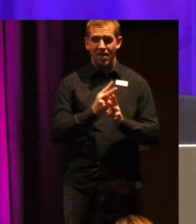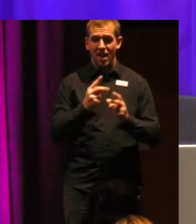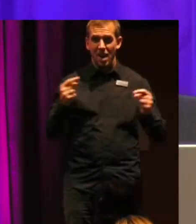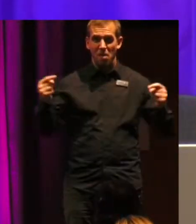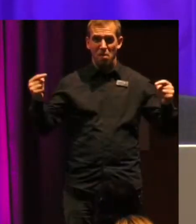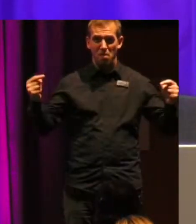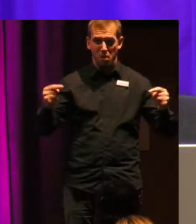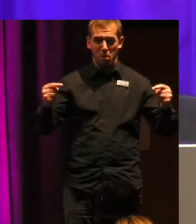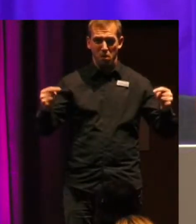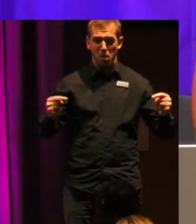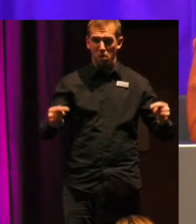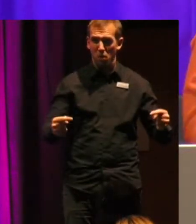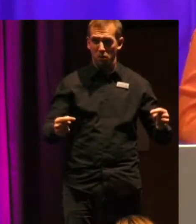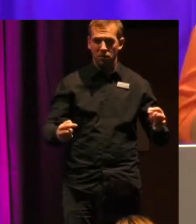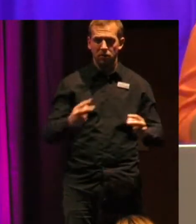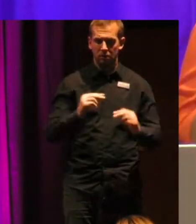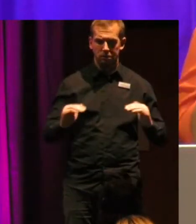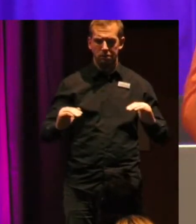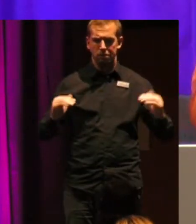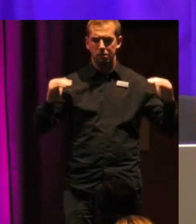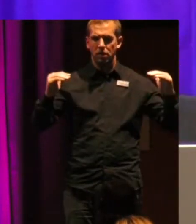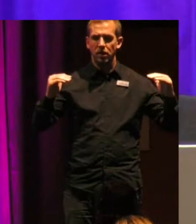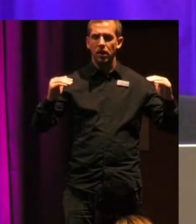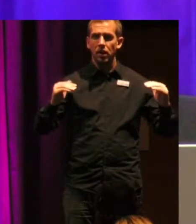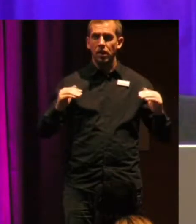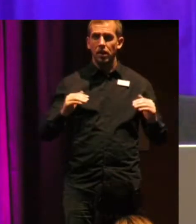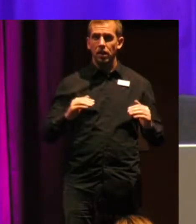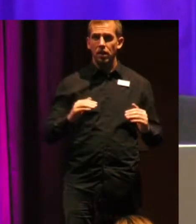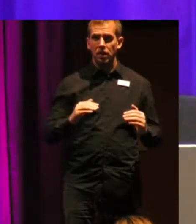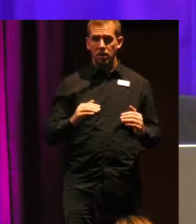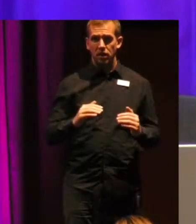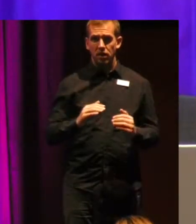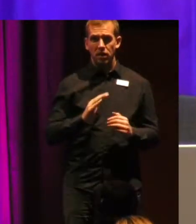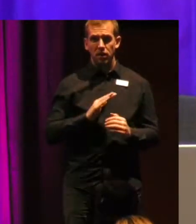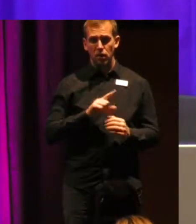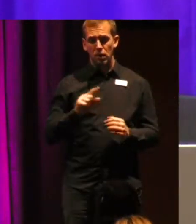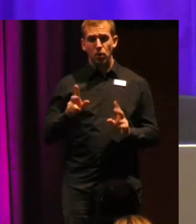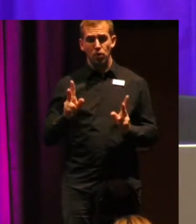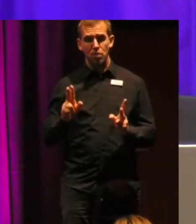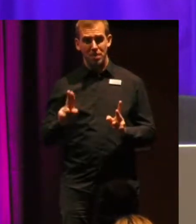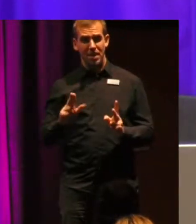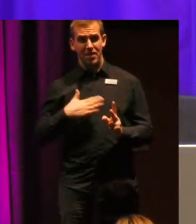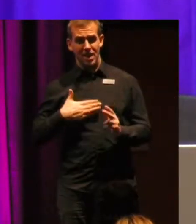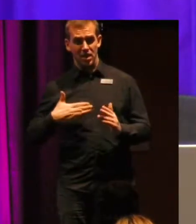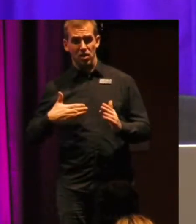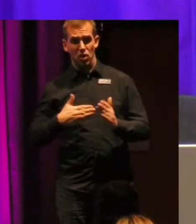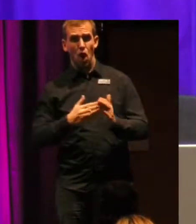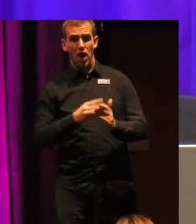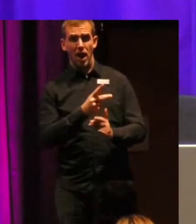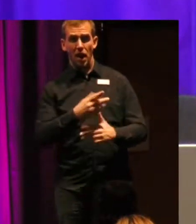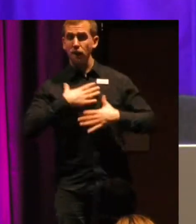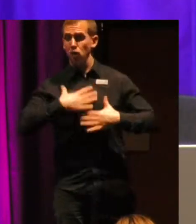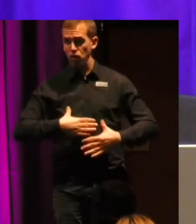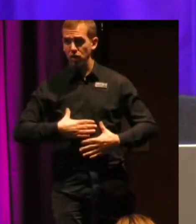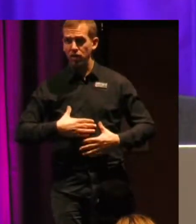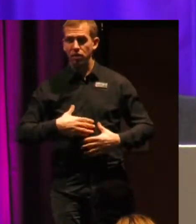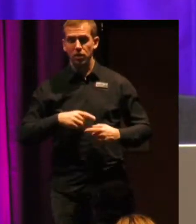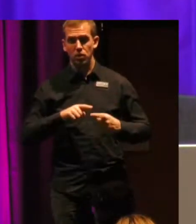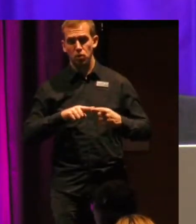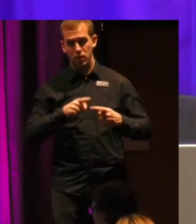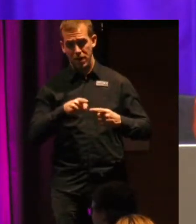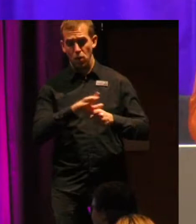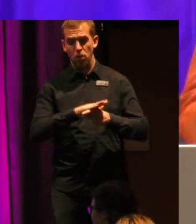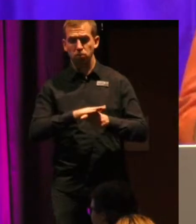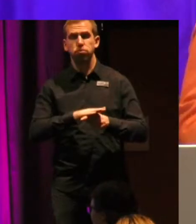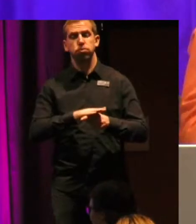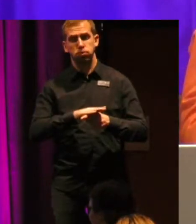to really, act us out physically. So it has become a real concern, and if you